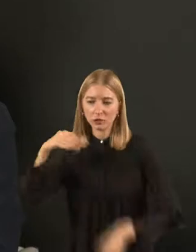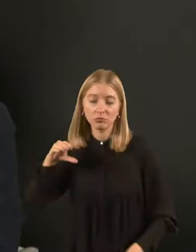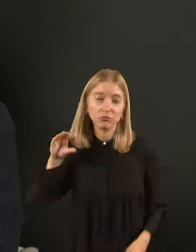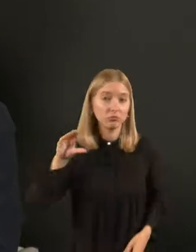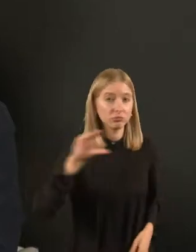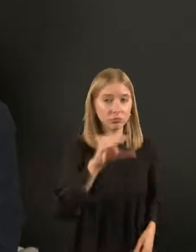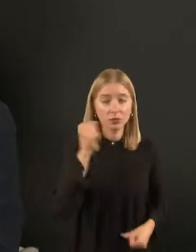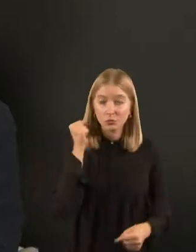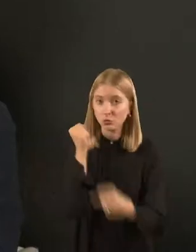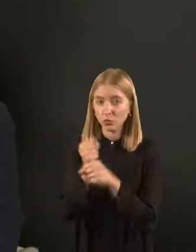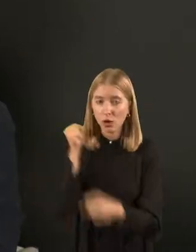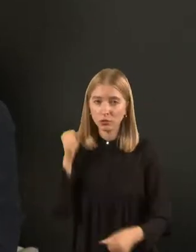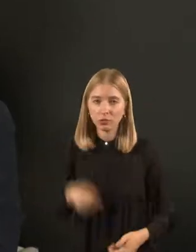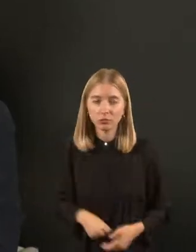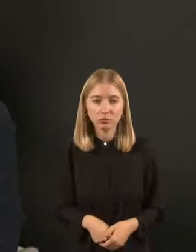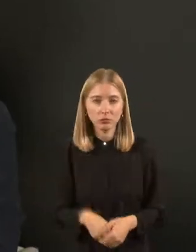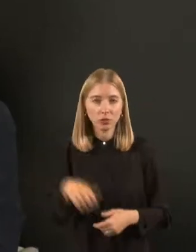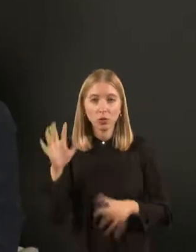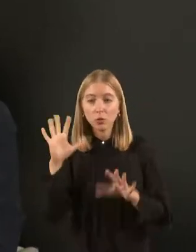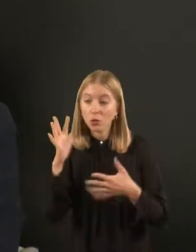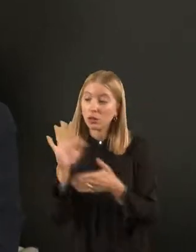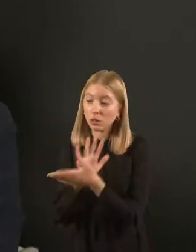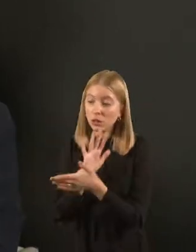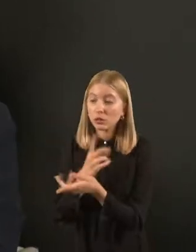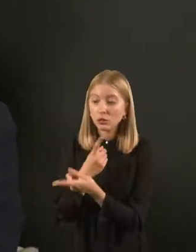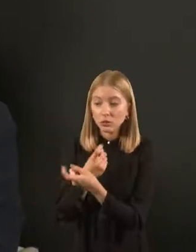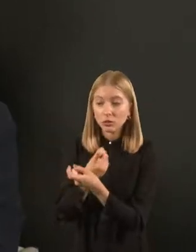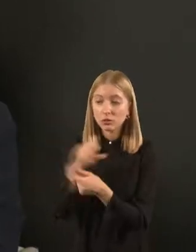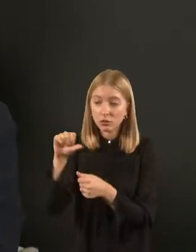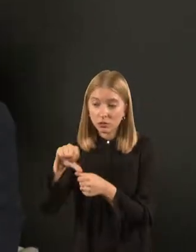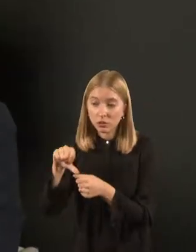now introducing zones where